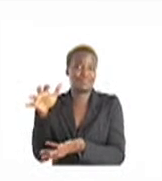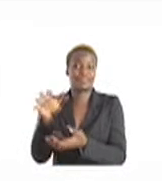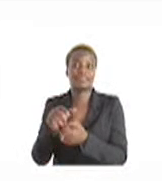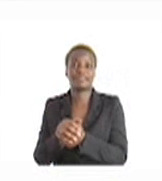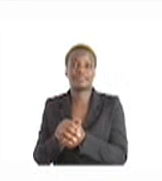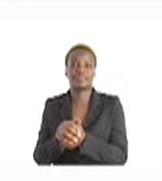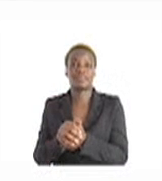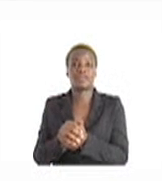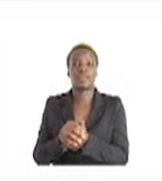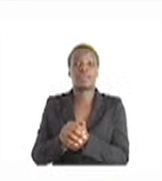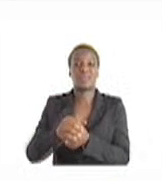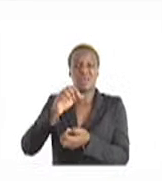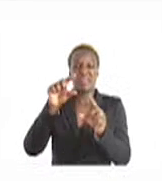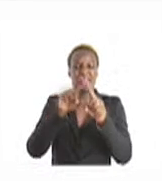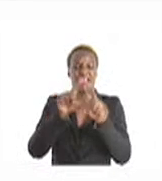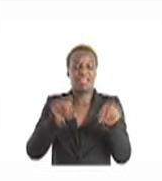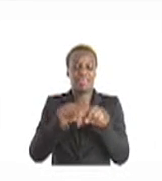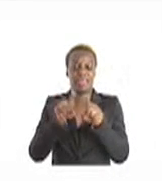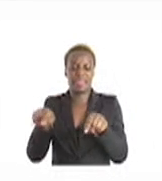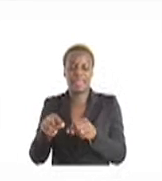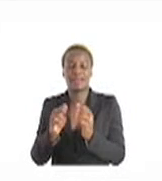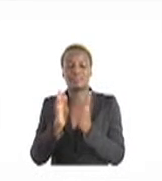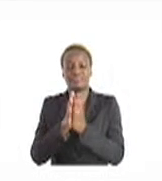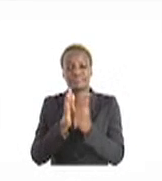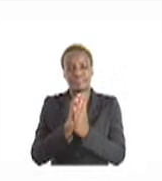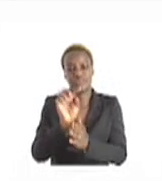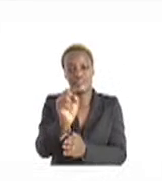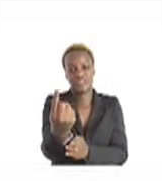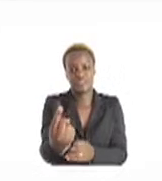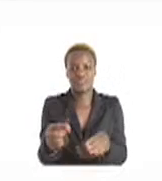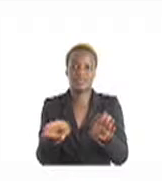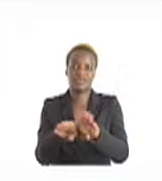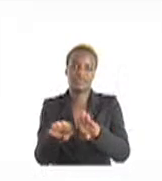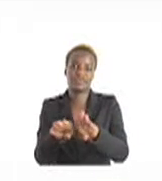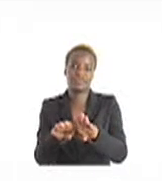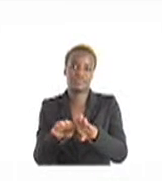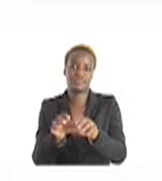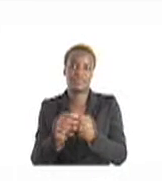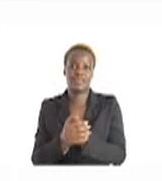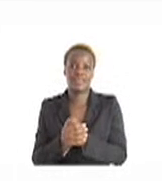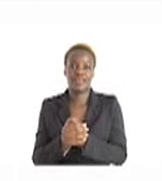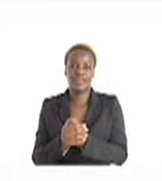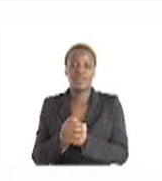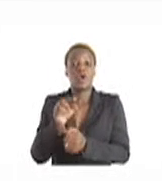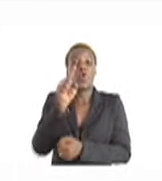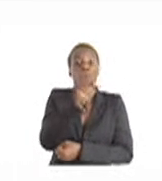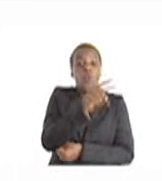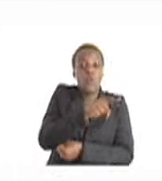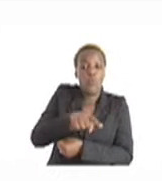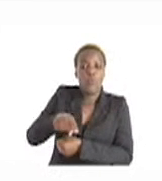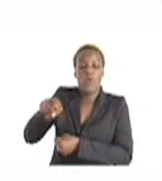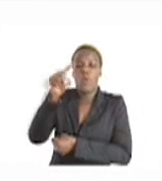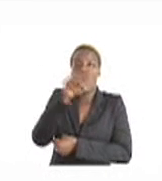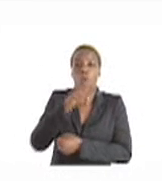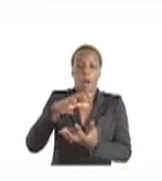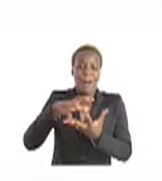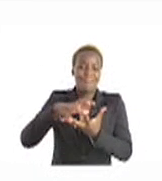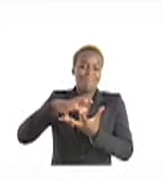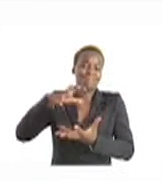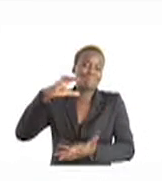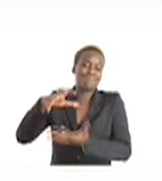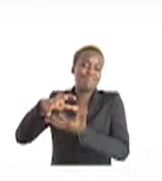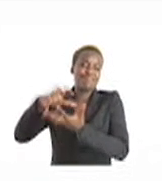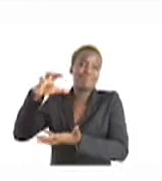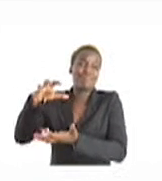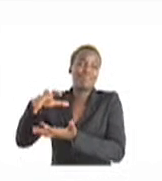rest of the boxes I would like for you to complete by encircling all the bigger number that you